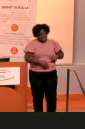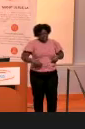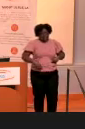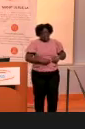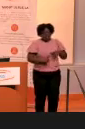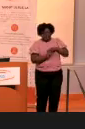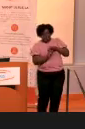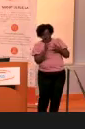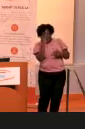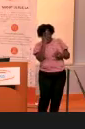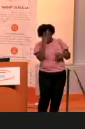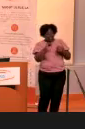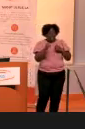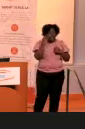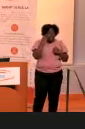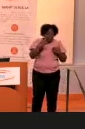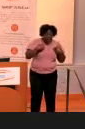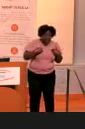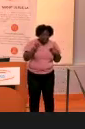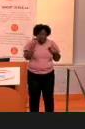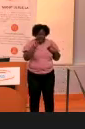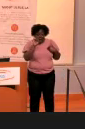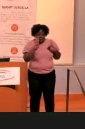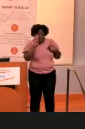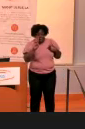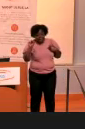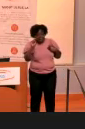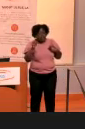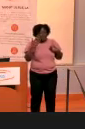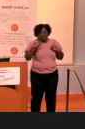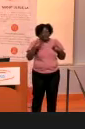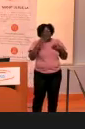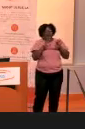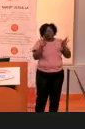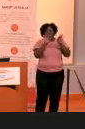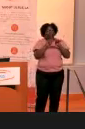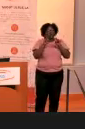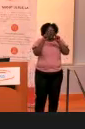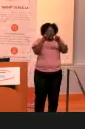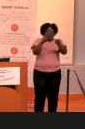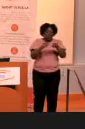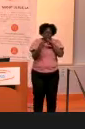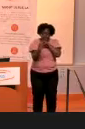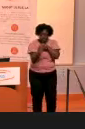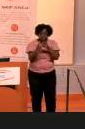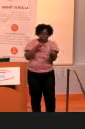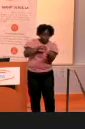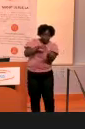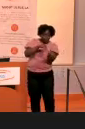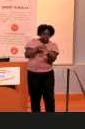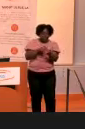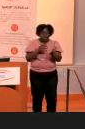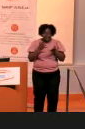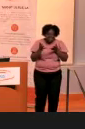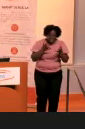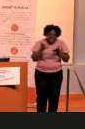Yeah. So I think if you're having symptoms of IBS, it's really important to sit down with your treating physician and try and